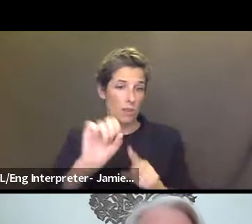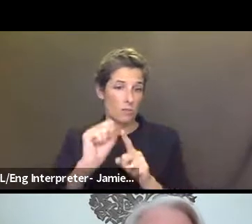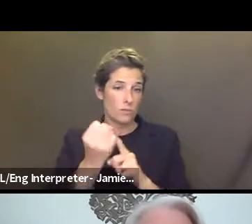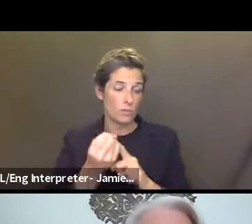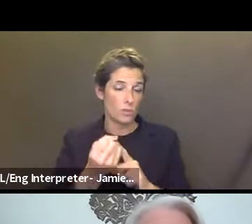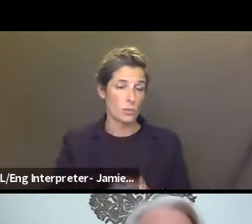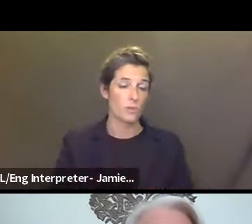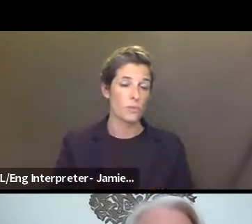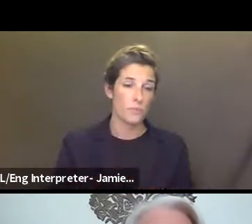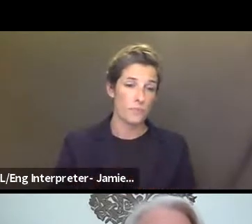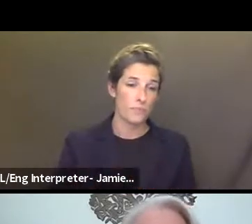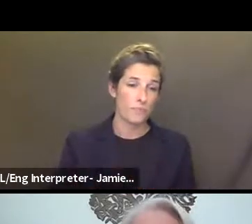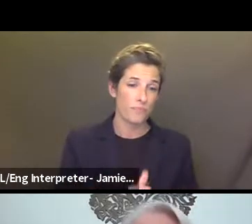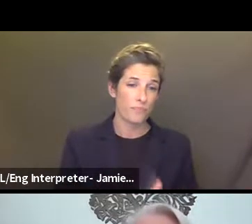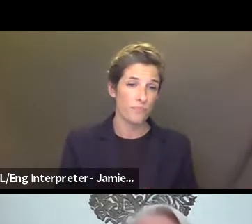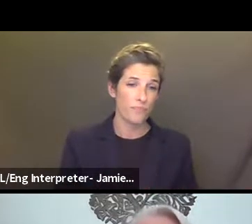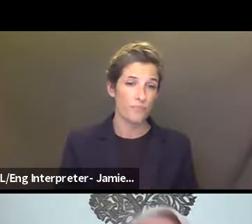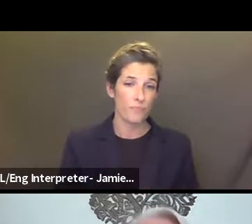completely, but.